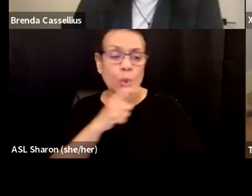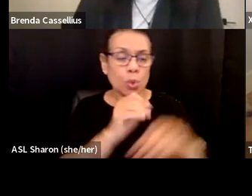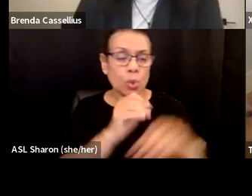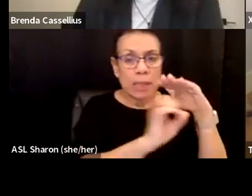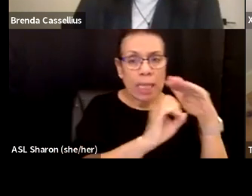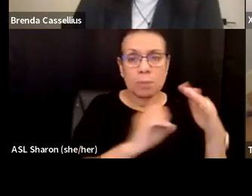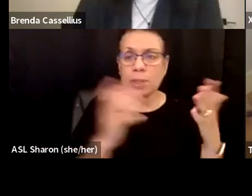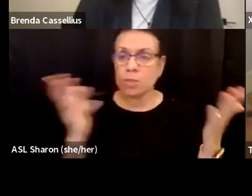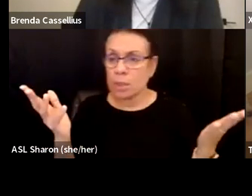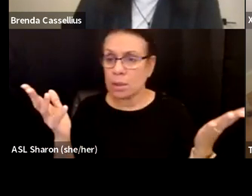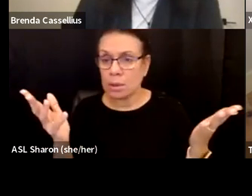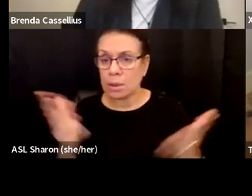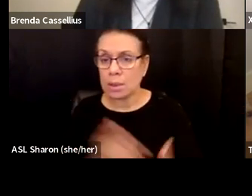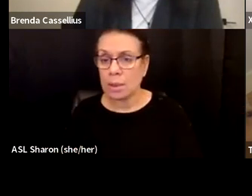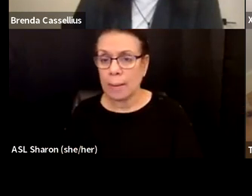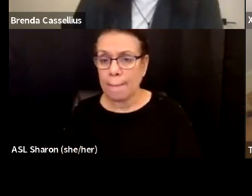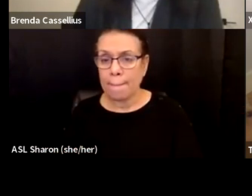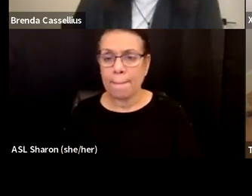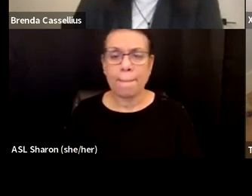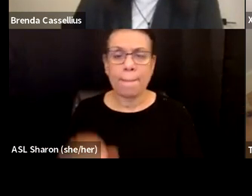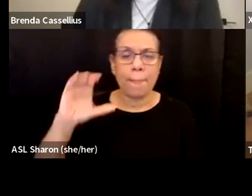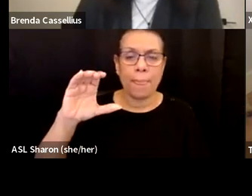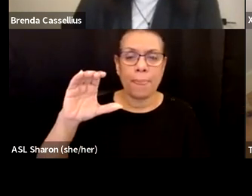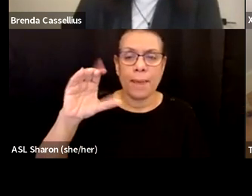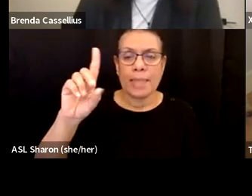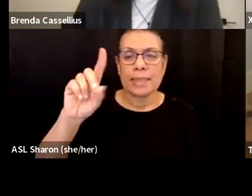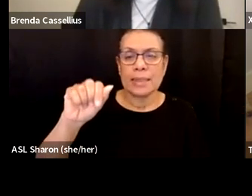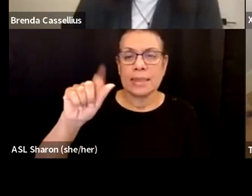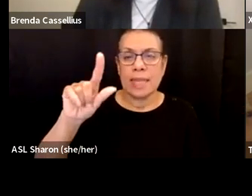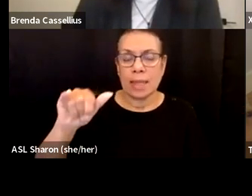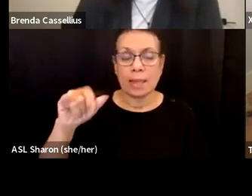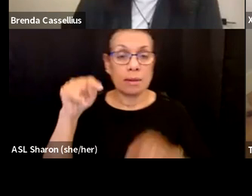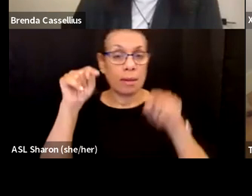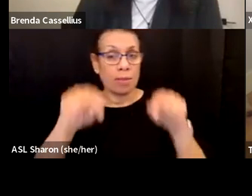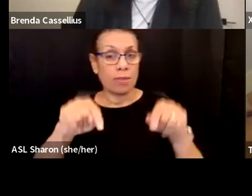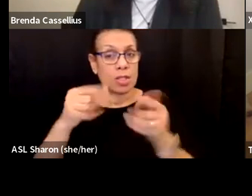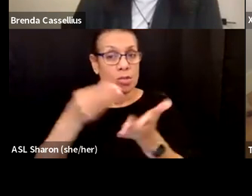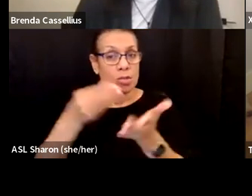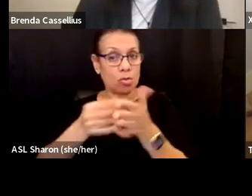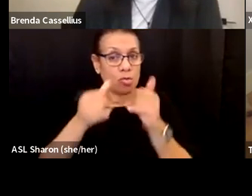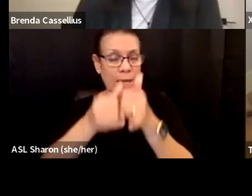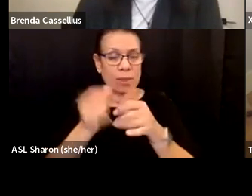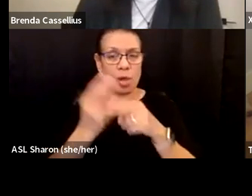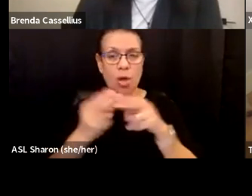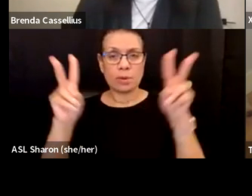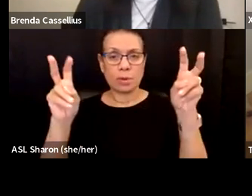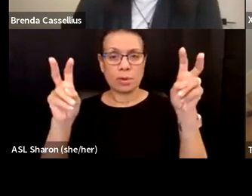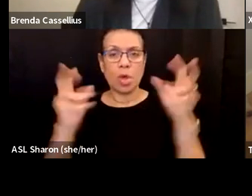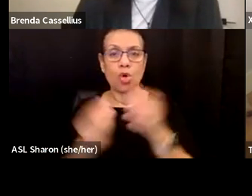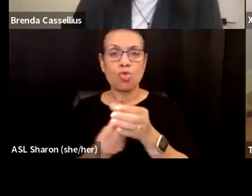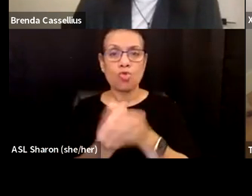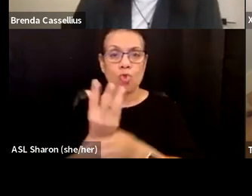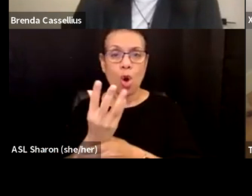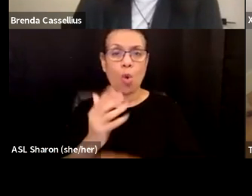or yes it is a breakdown um dr against this particular grant is we grow our own so we have